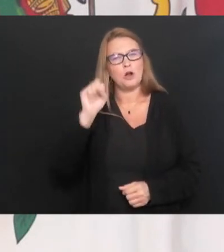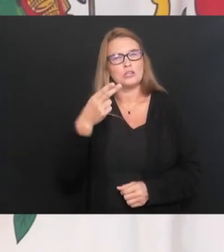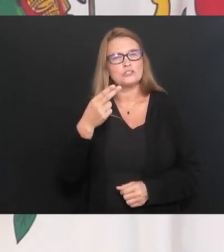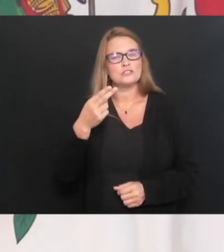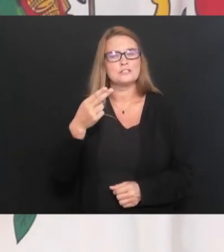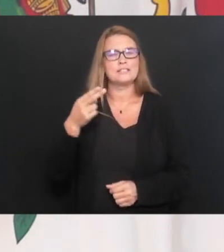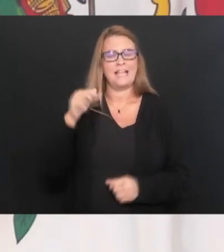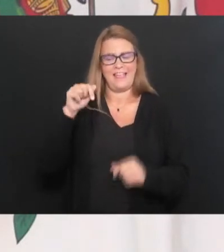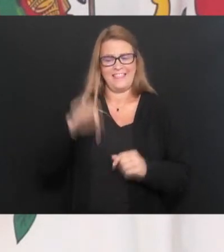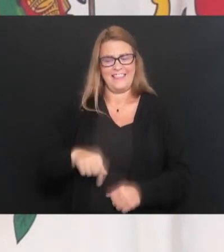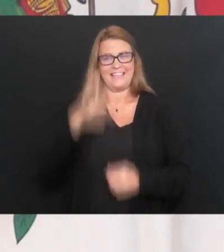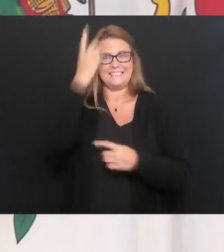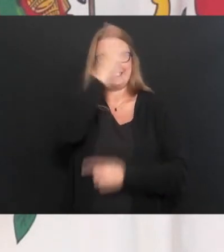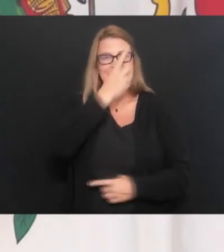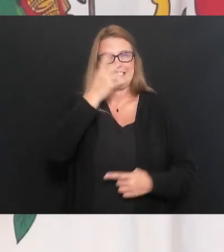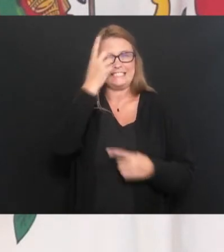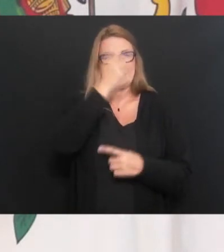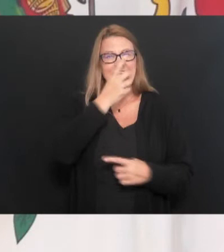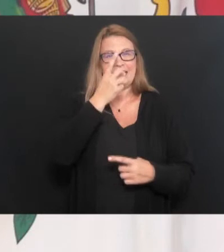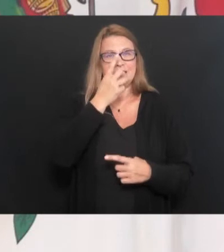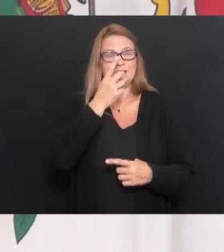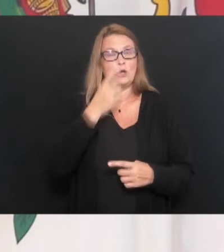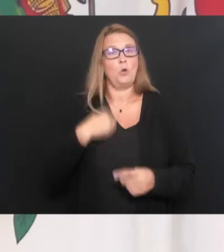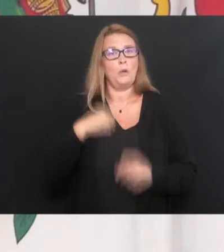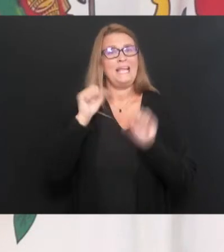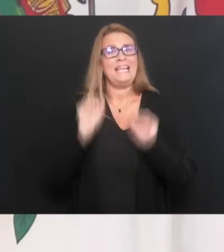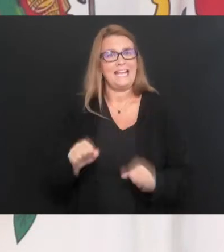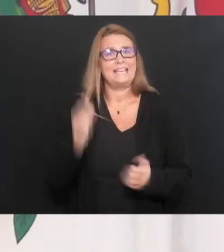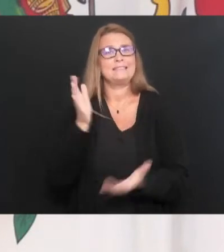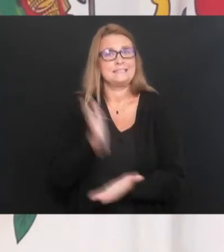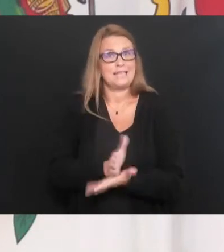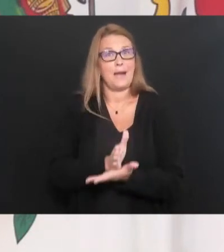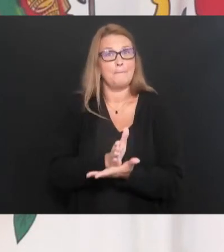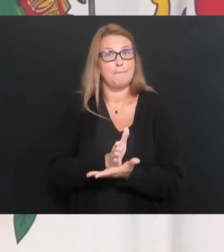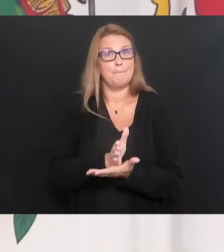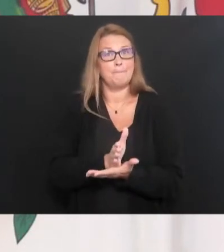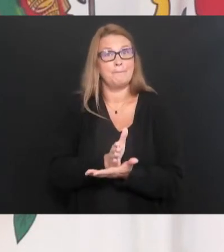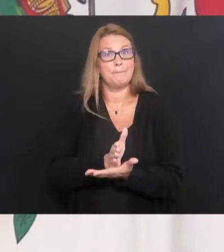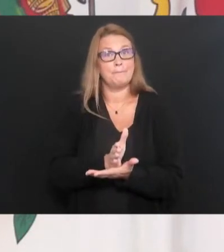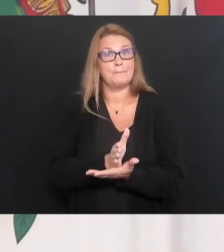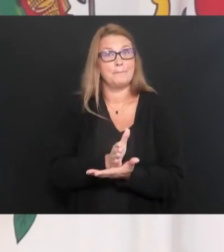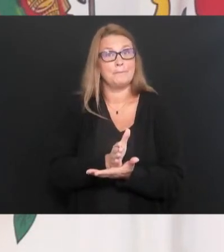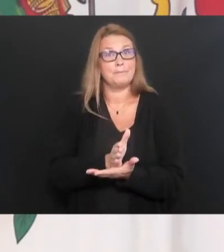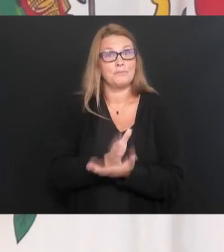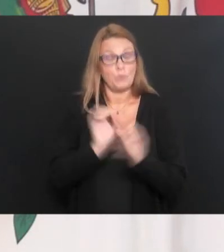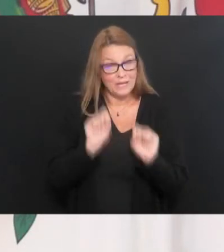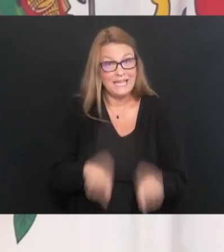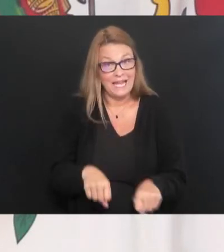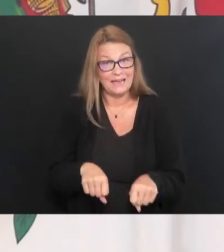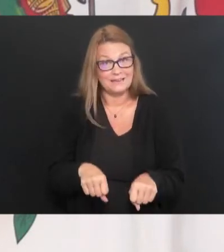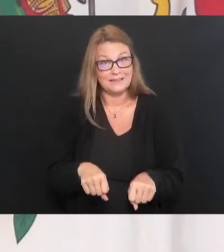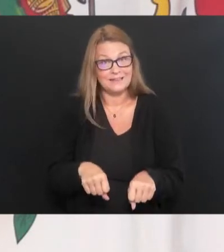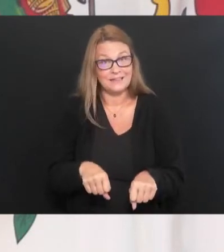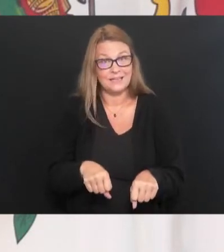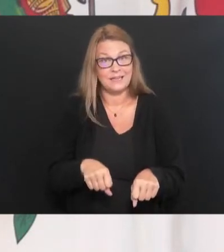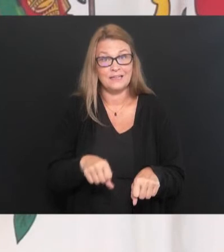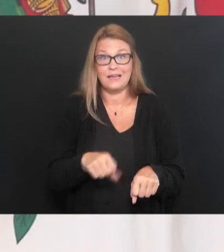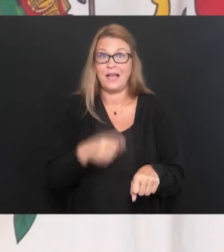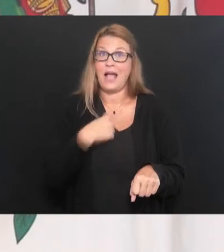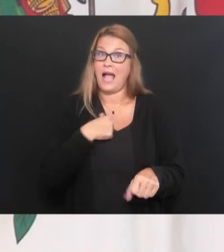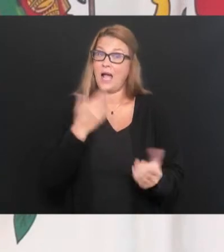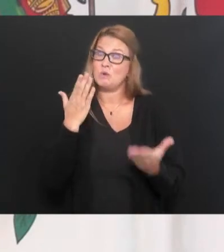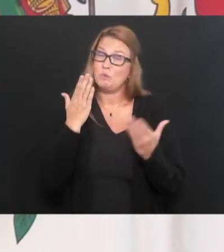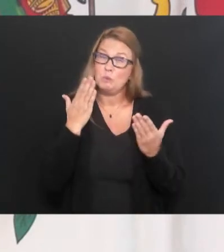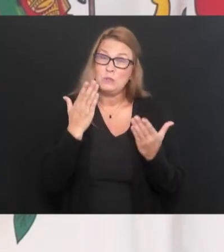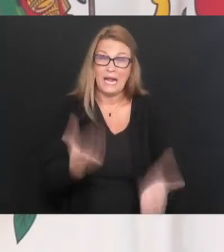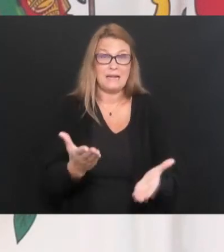this disease is one that we can stop. Well, I would highly, highly, highly